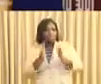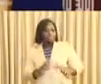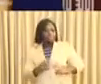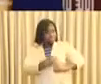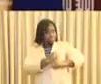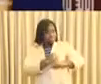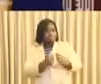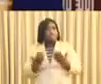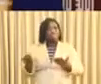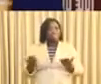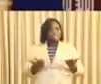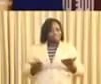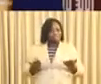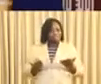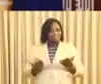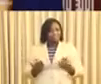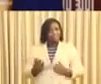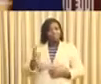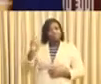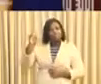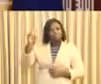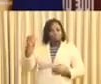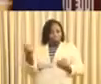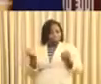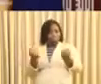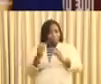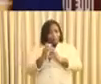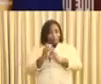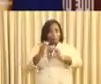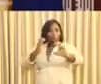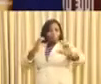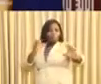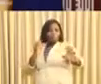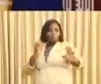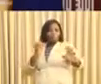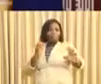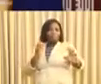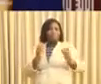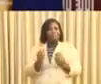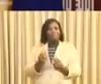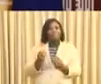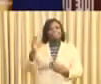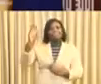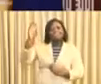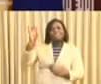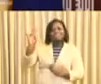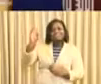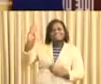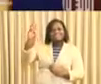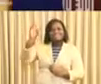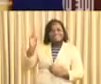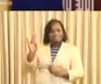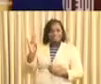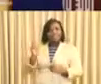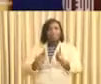cargo vehicles that had on board a total of 67 passengers who were illegally entering the region